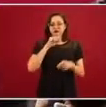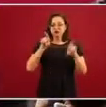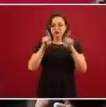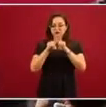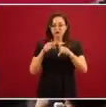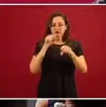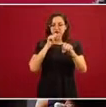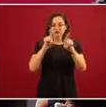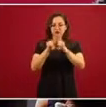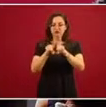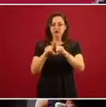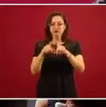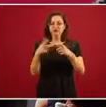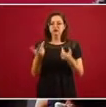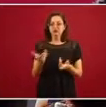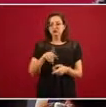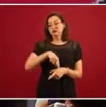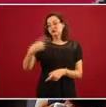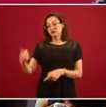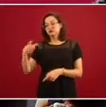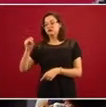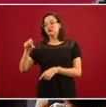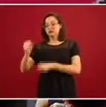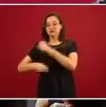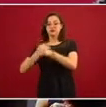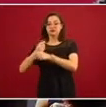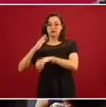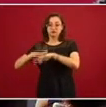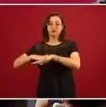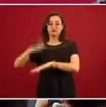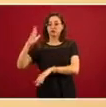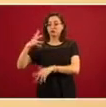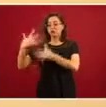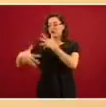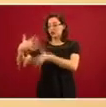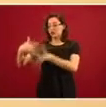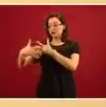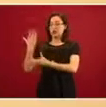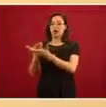old, hasn't shown any significant variation.